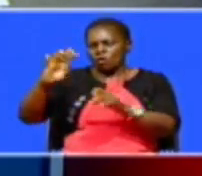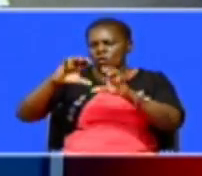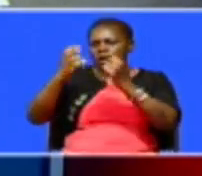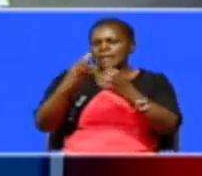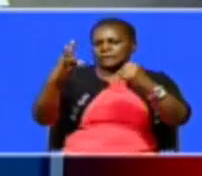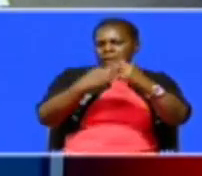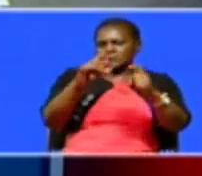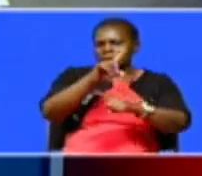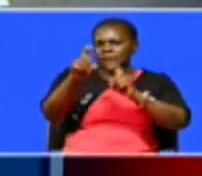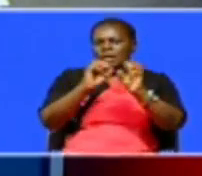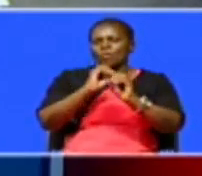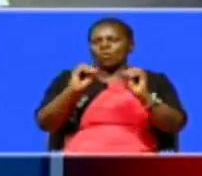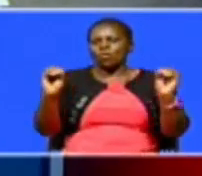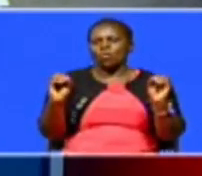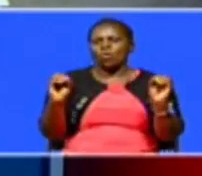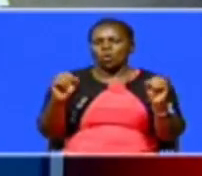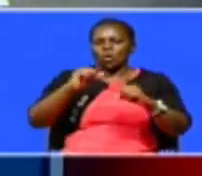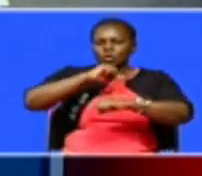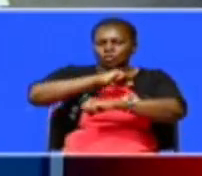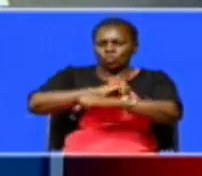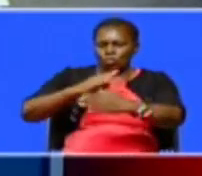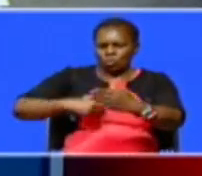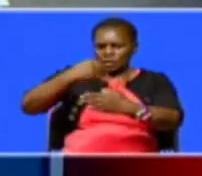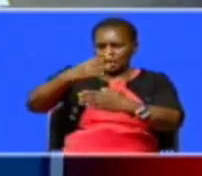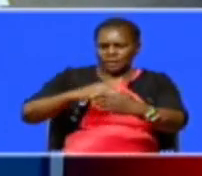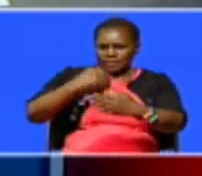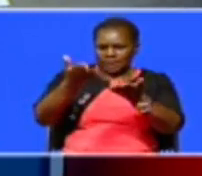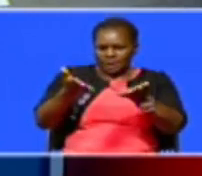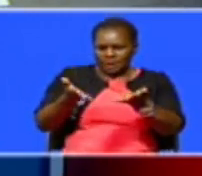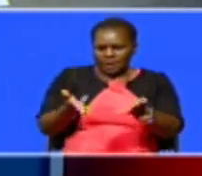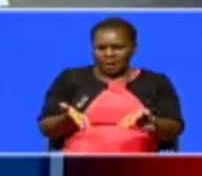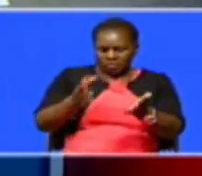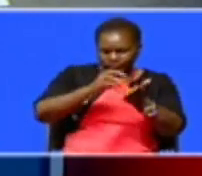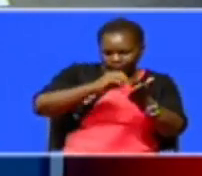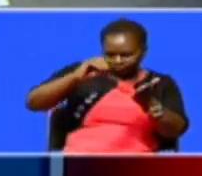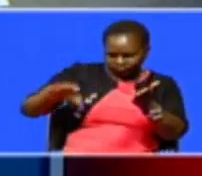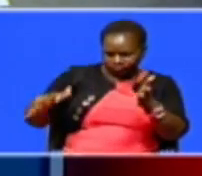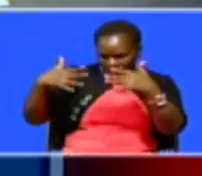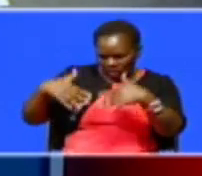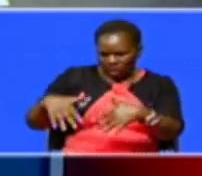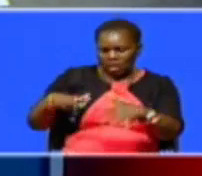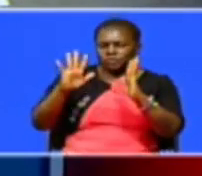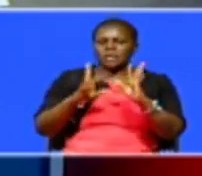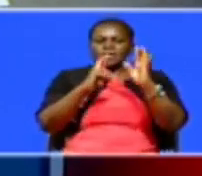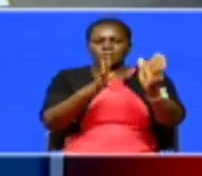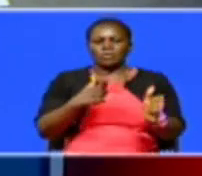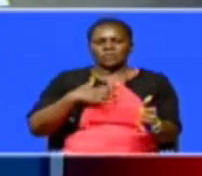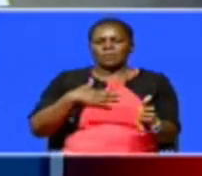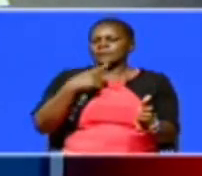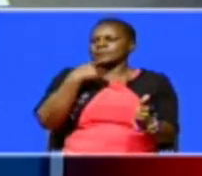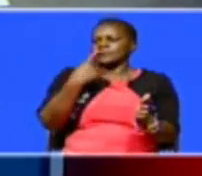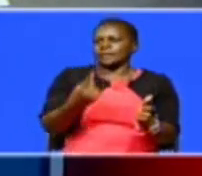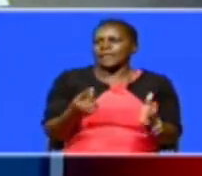KCSE, this year. As it is, the school calendar for this year has been considered lost. Shadrach Miti reports on